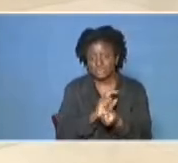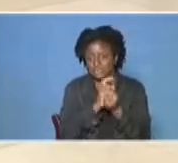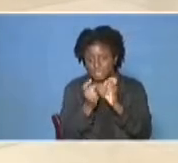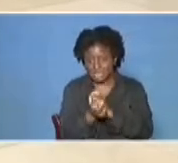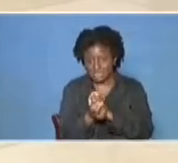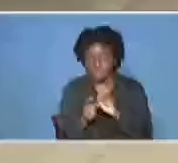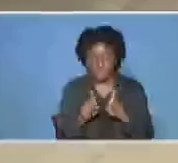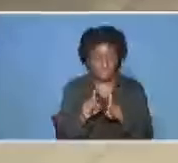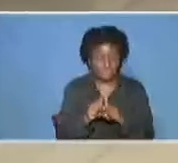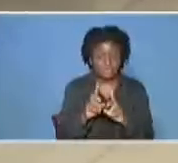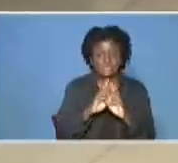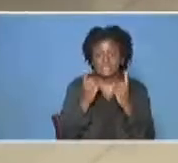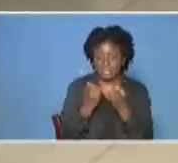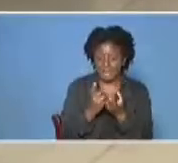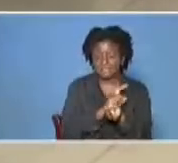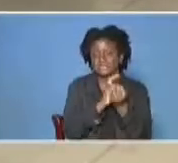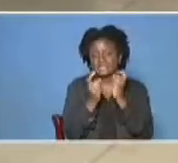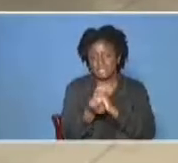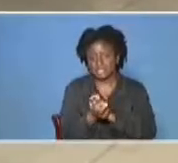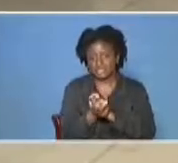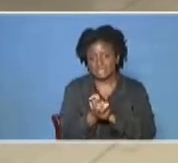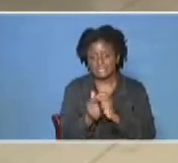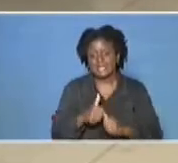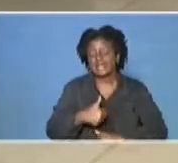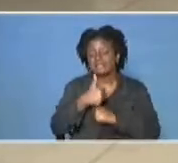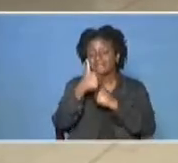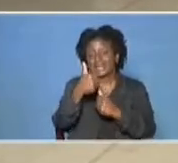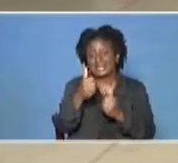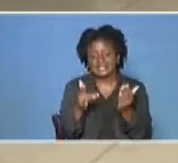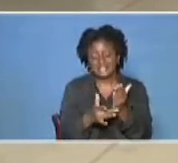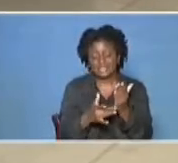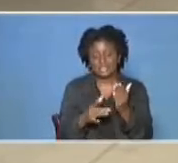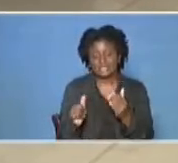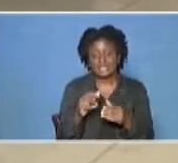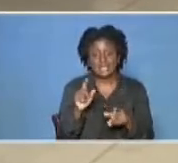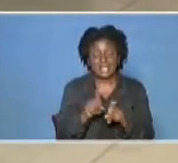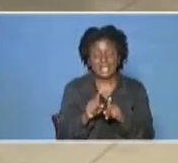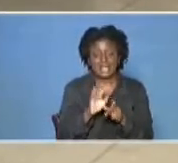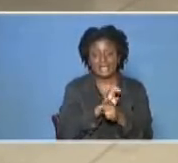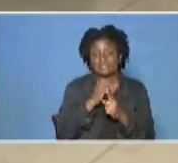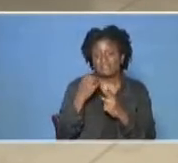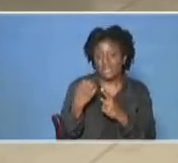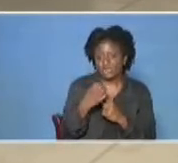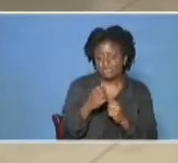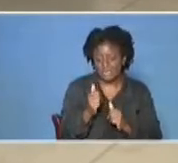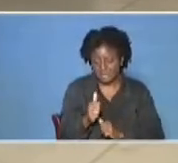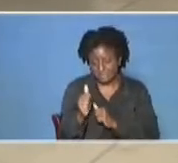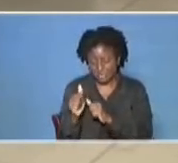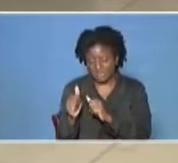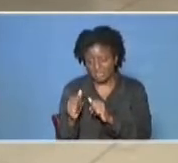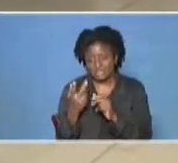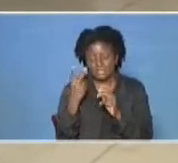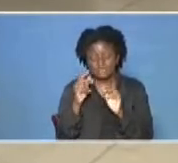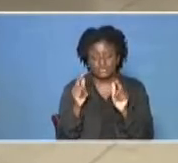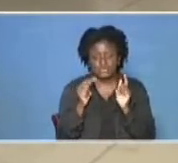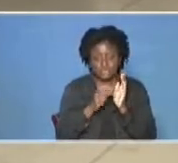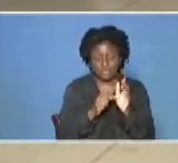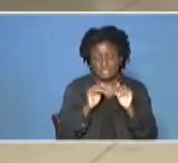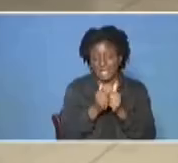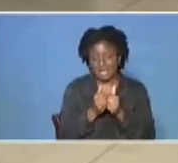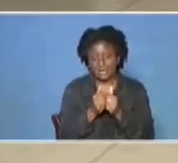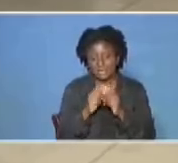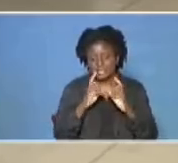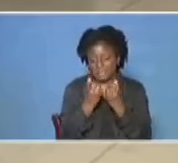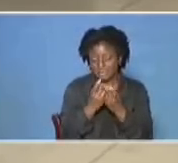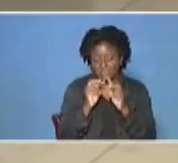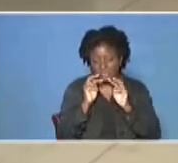Advanced technologies like biometric tracking represents a small fraction of how the department is monitoring, prosecuting, and